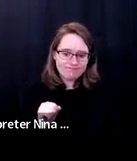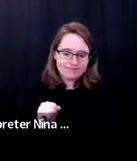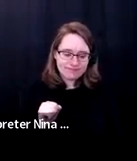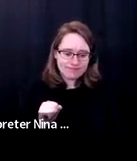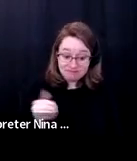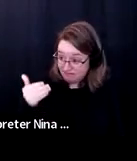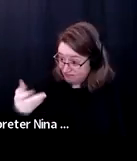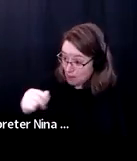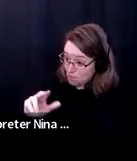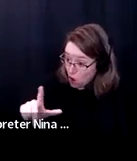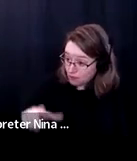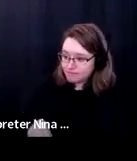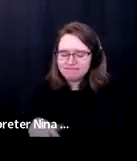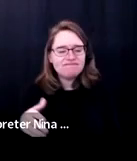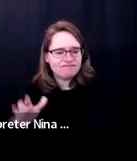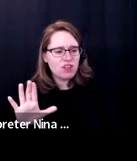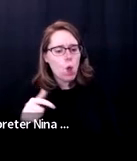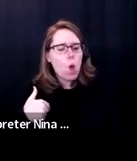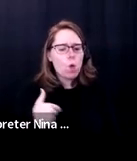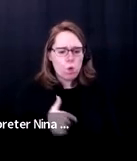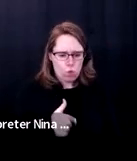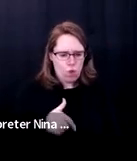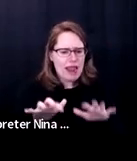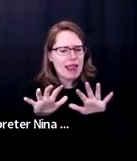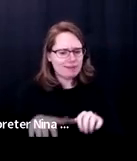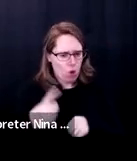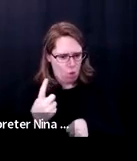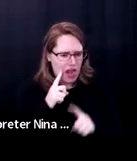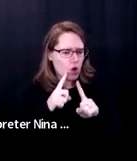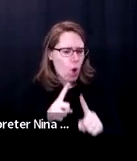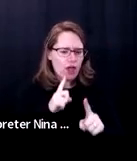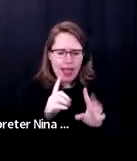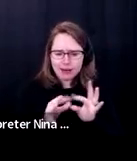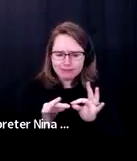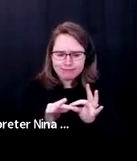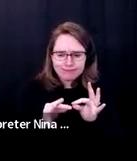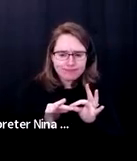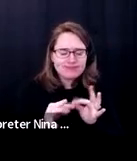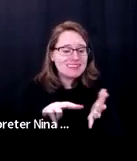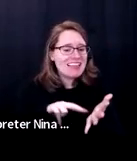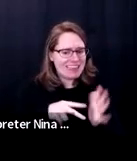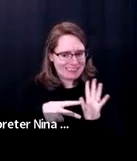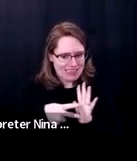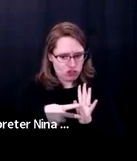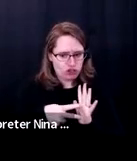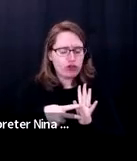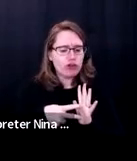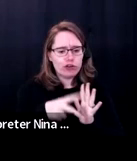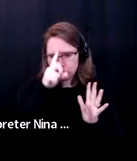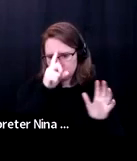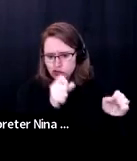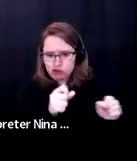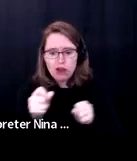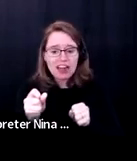Go ahead, Paul. This is Paul. We had one that just talked about an intentional strategy